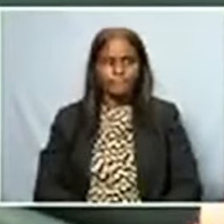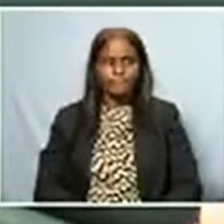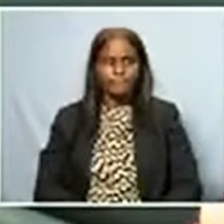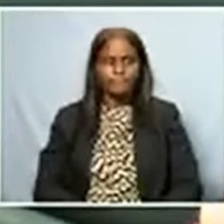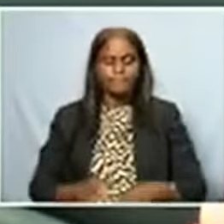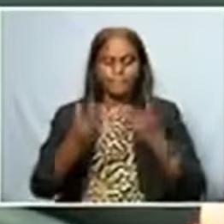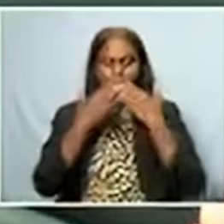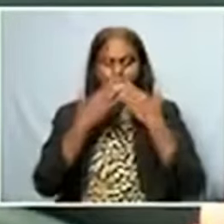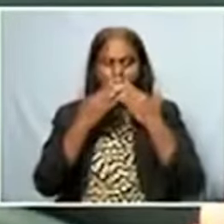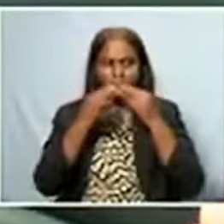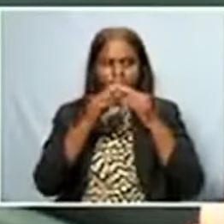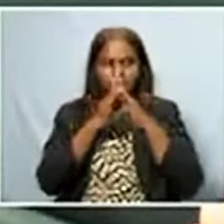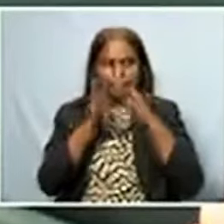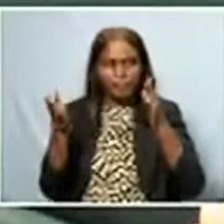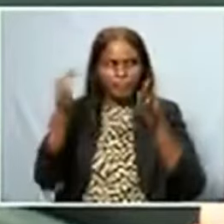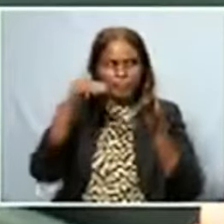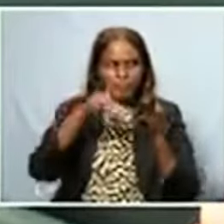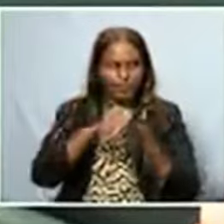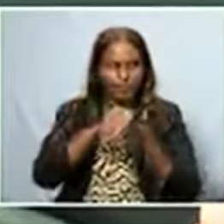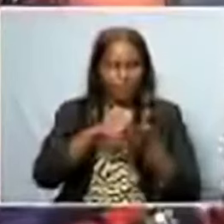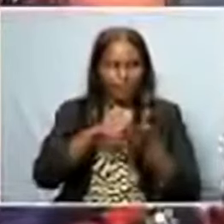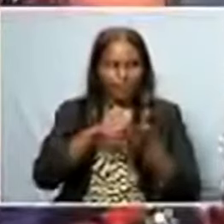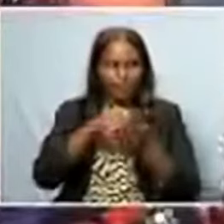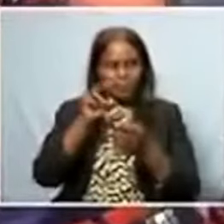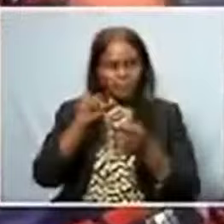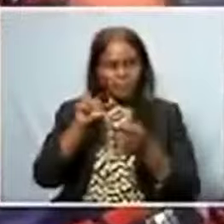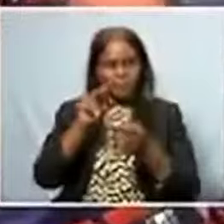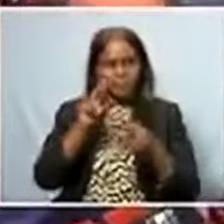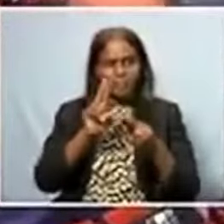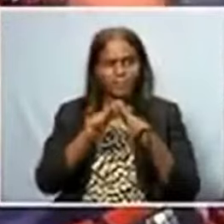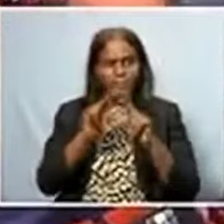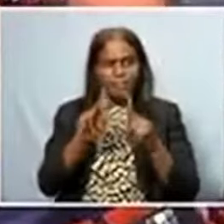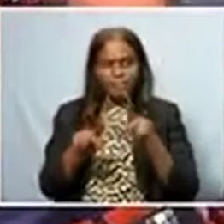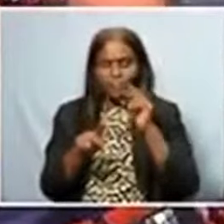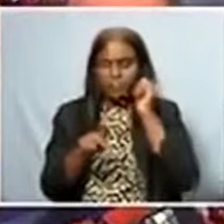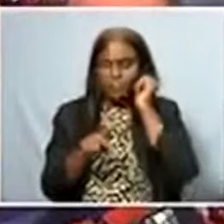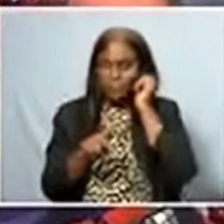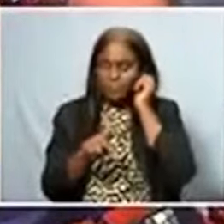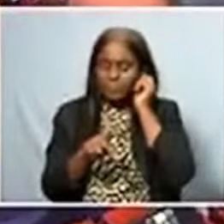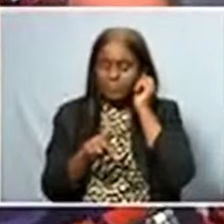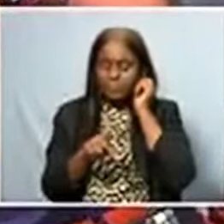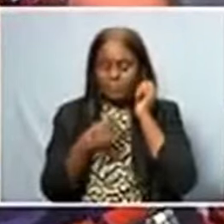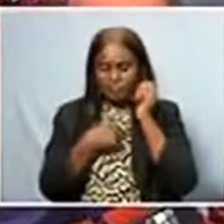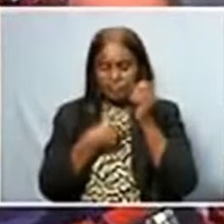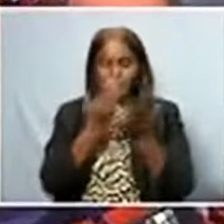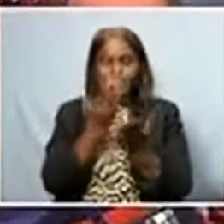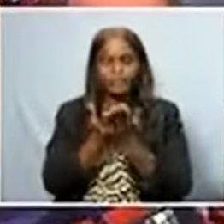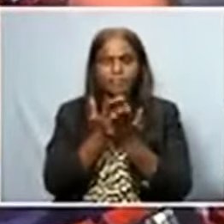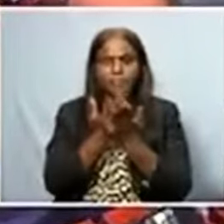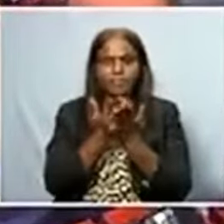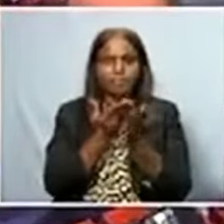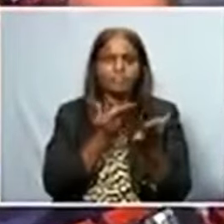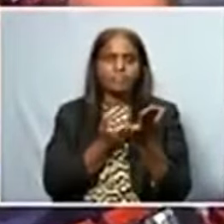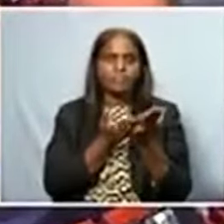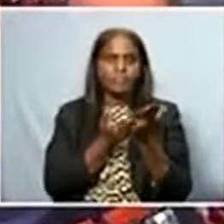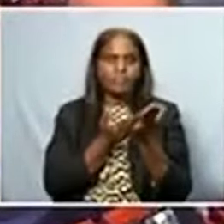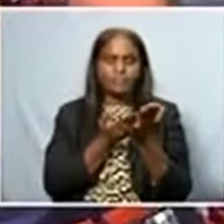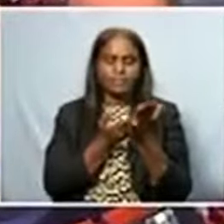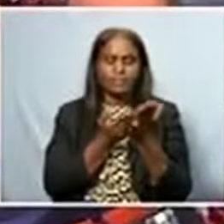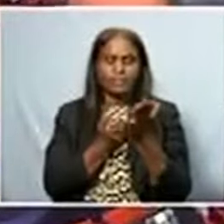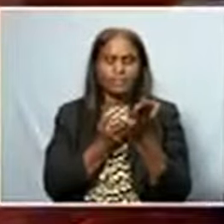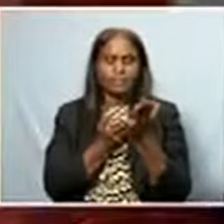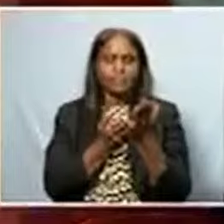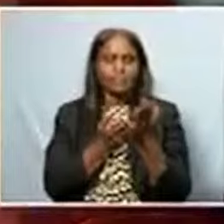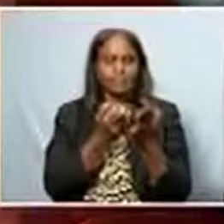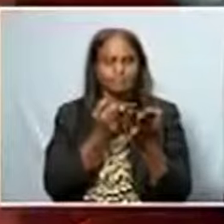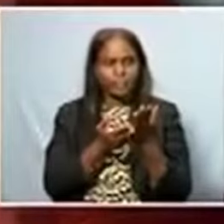Thank you very much once more, Mr. Chairperson. I beg to move